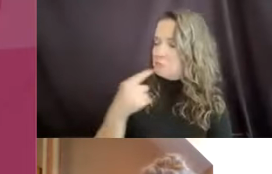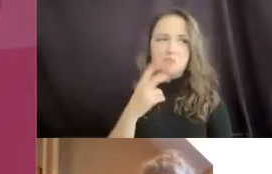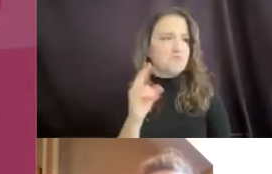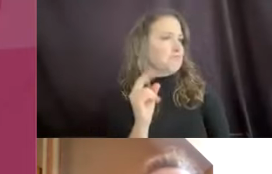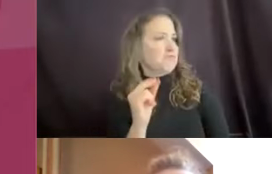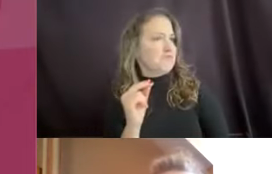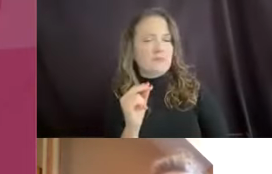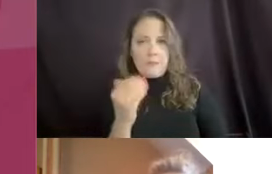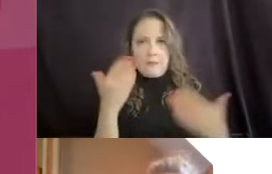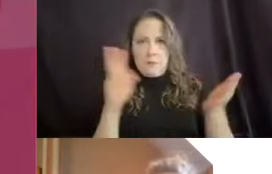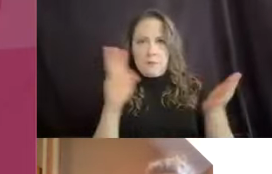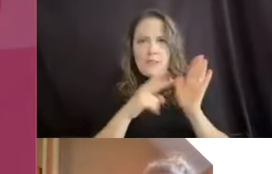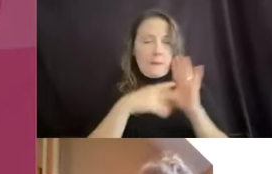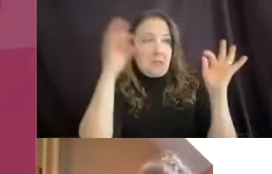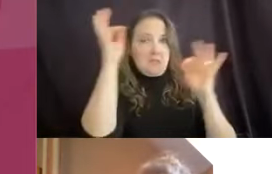means.